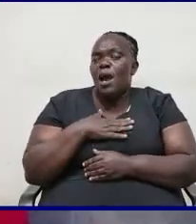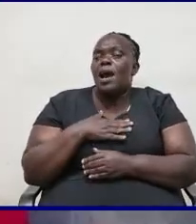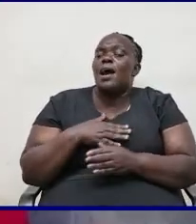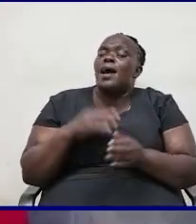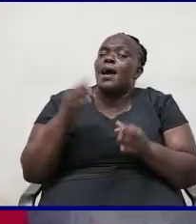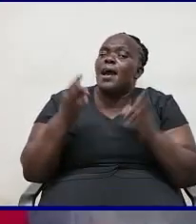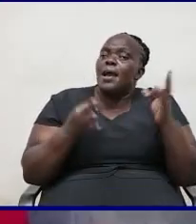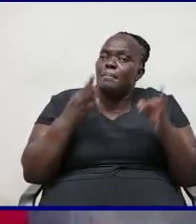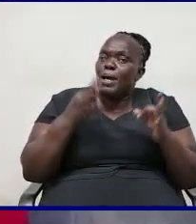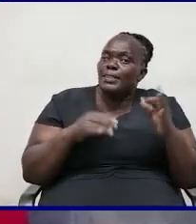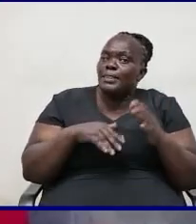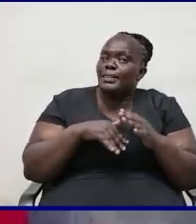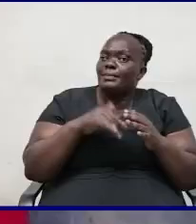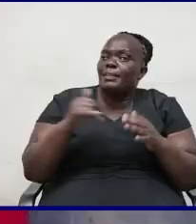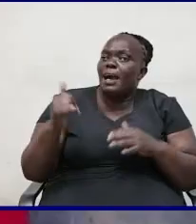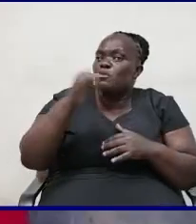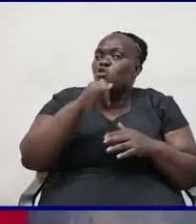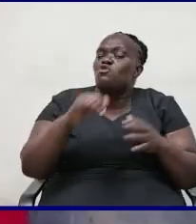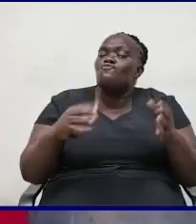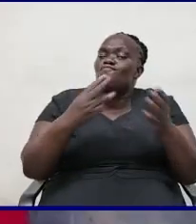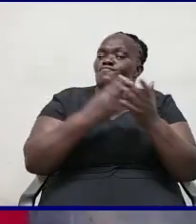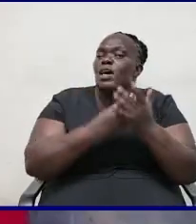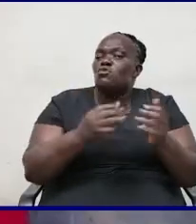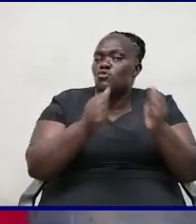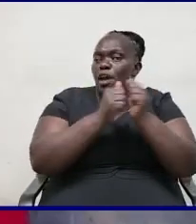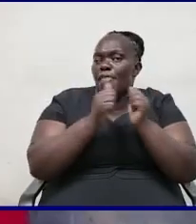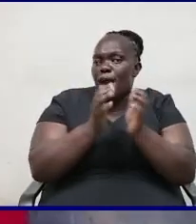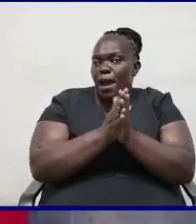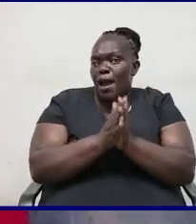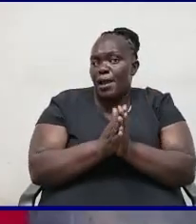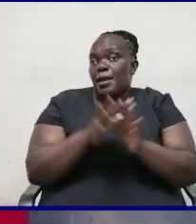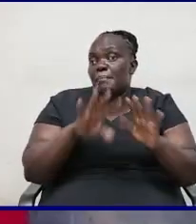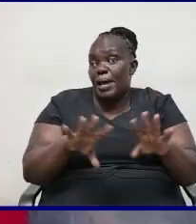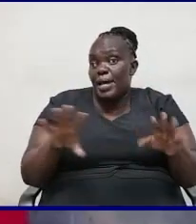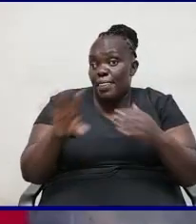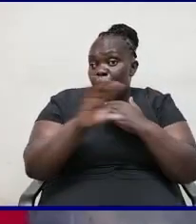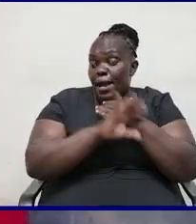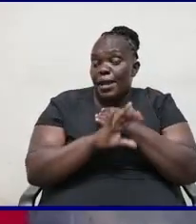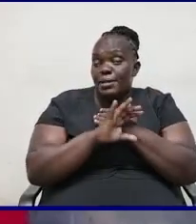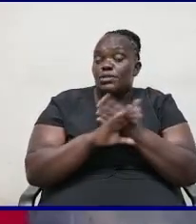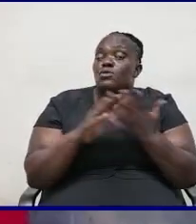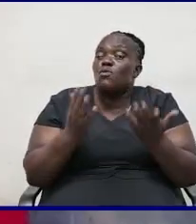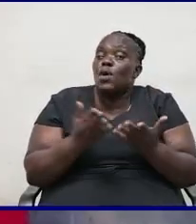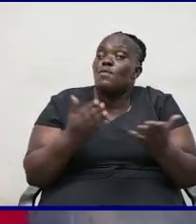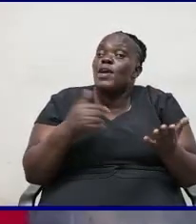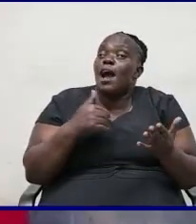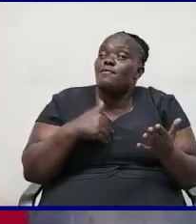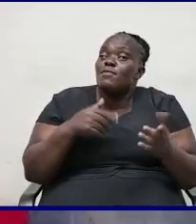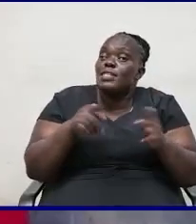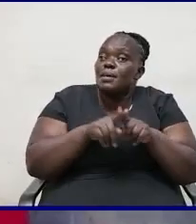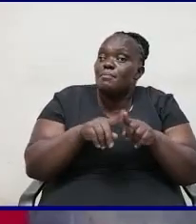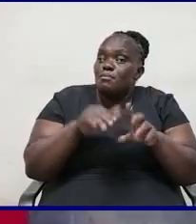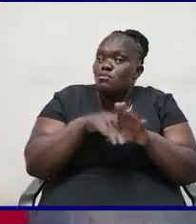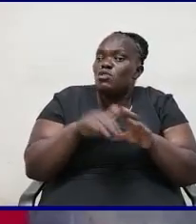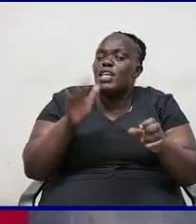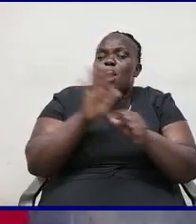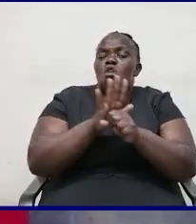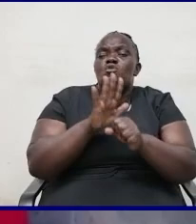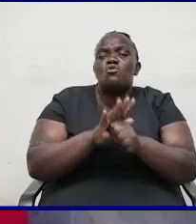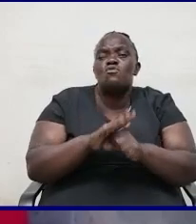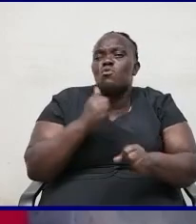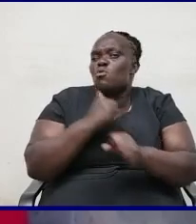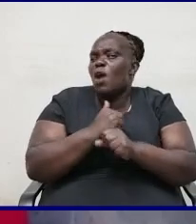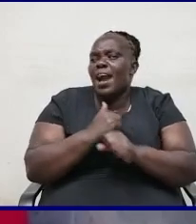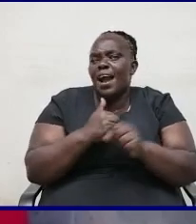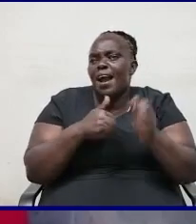our embassies abroad to be able to partner together and be able to market the country. So what we have also put a lot of effort